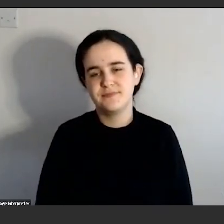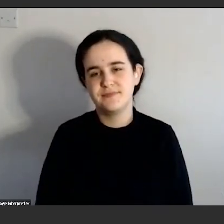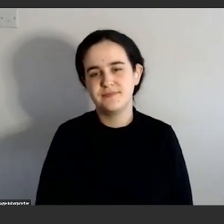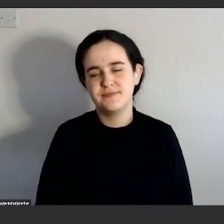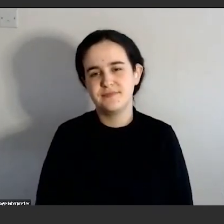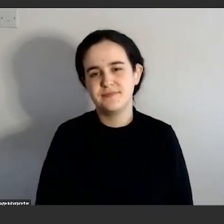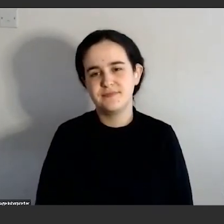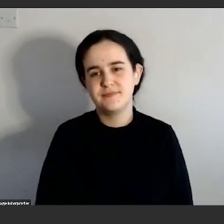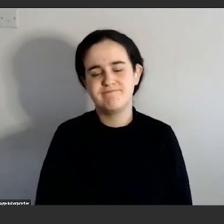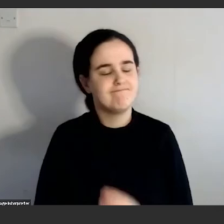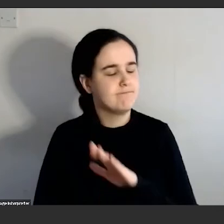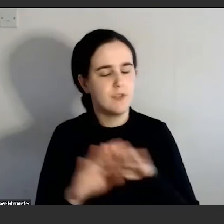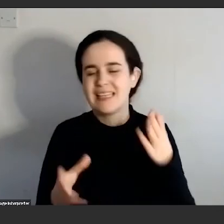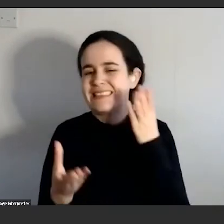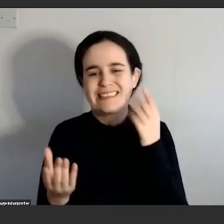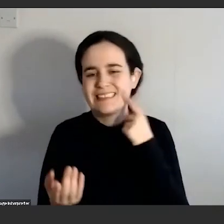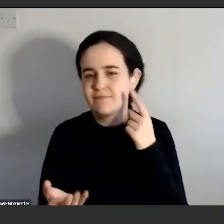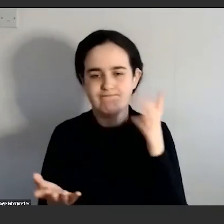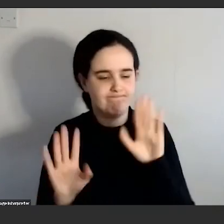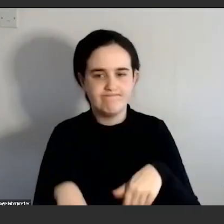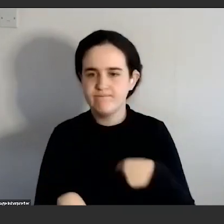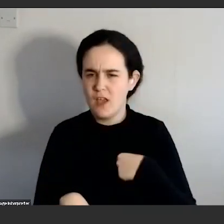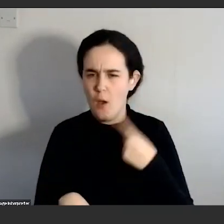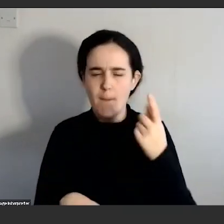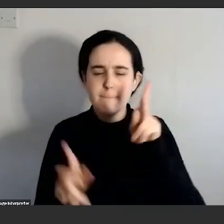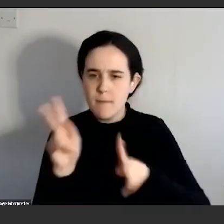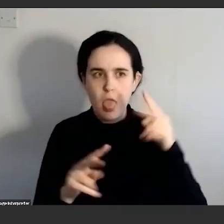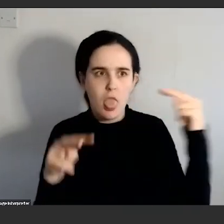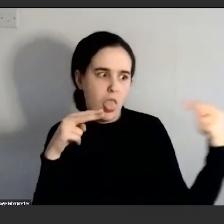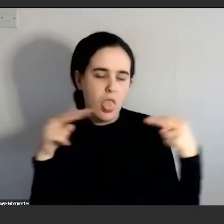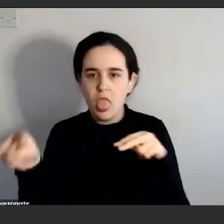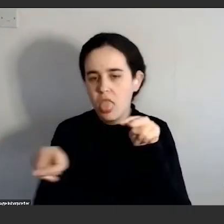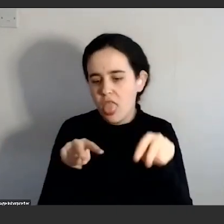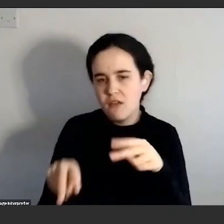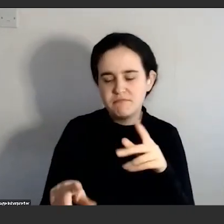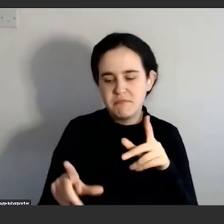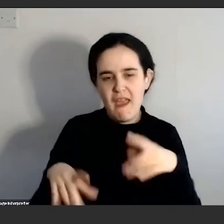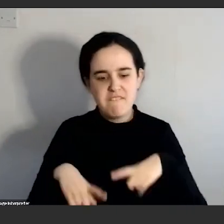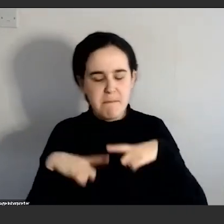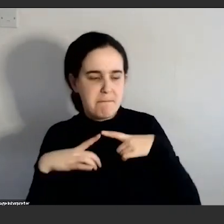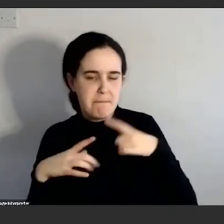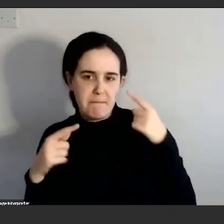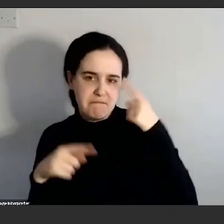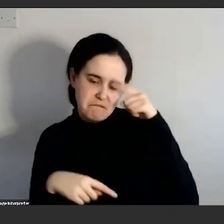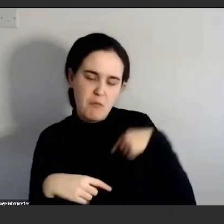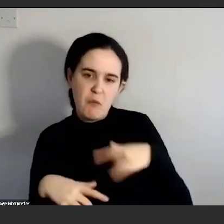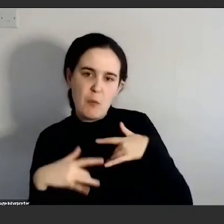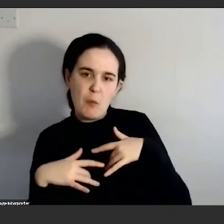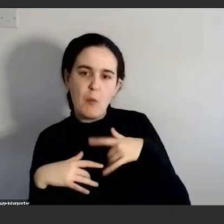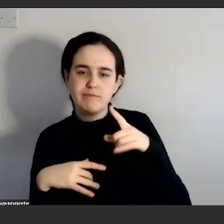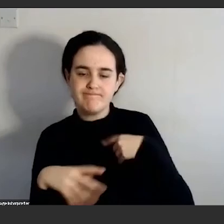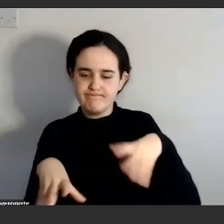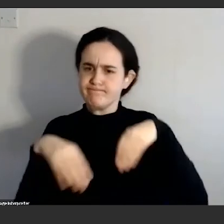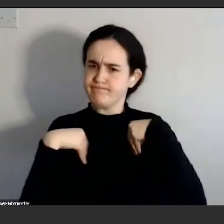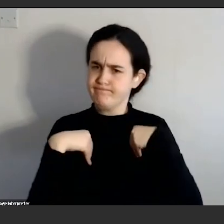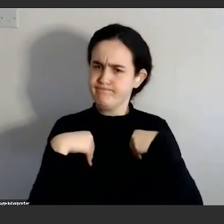In my ignorance, I rejected my daughter. And the truth is, I regretted it and I begged her